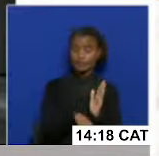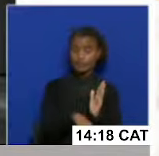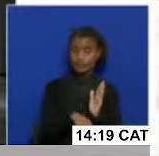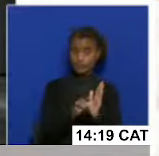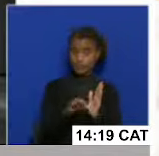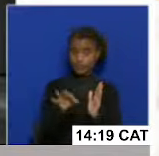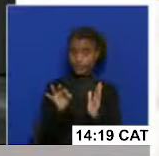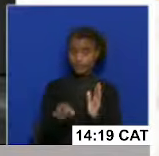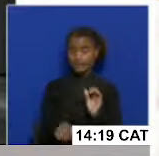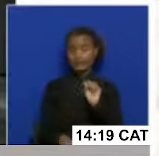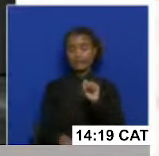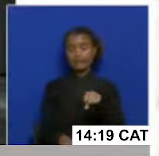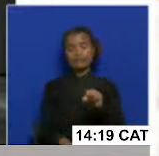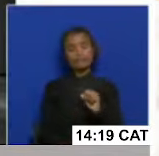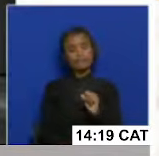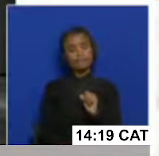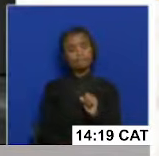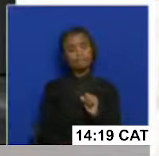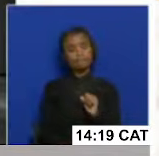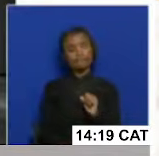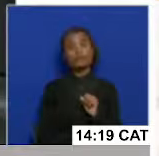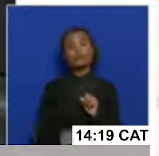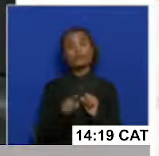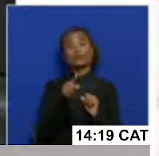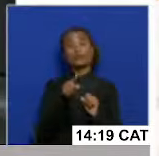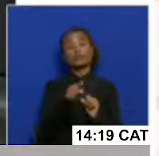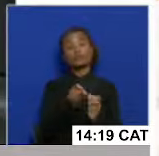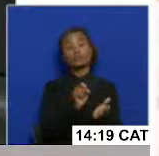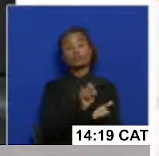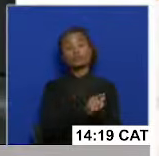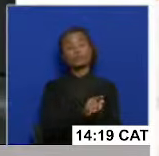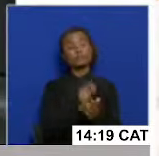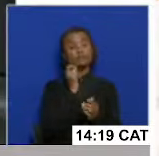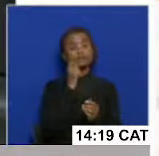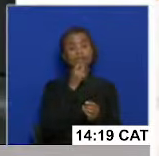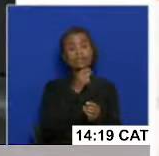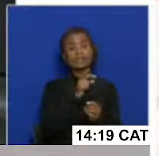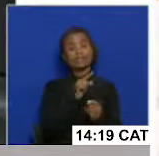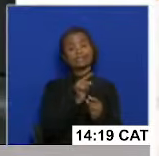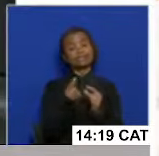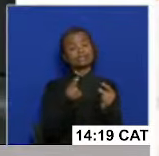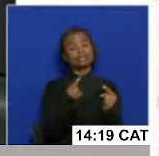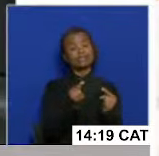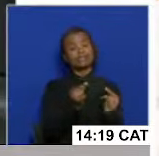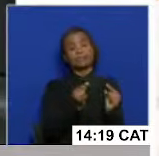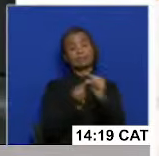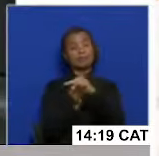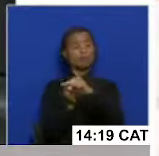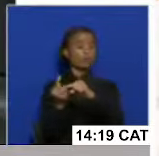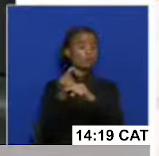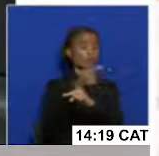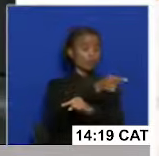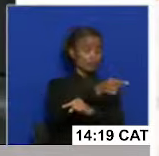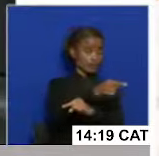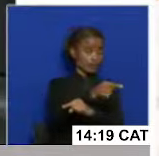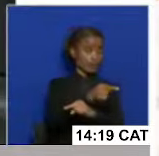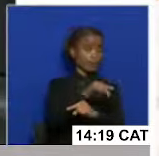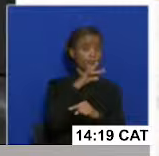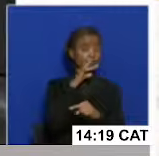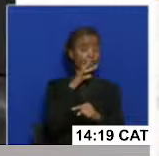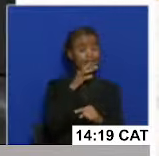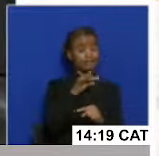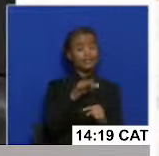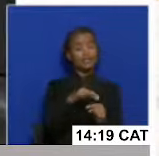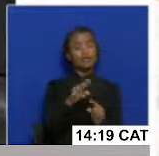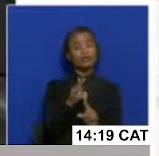yes, And you are saying to her, let's not point each other out, i.e. you're saying to her that she mustn't identify you in the warning statement.